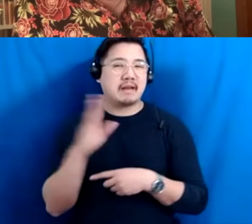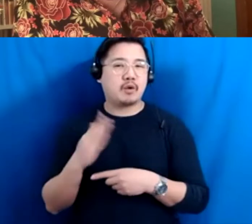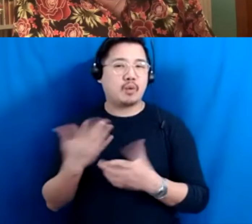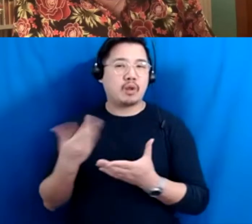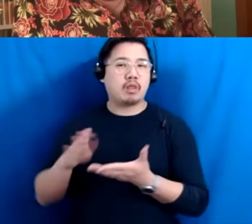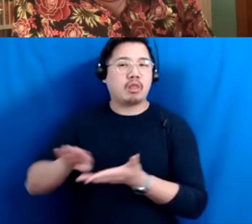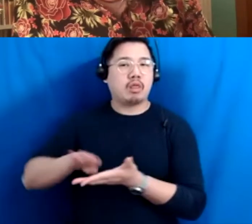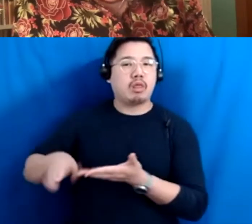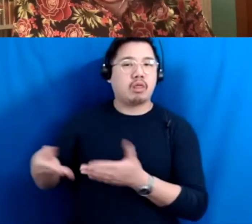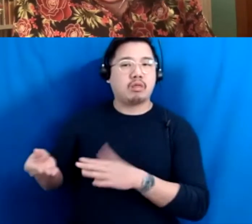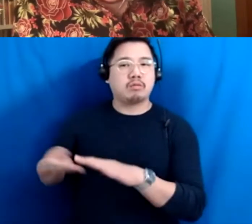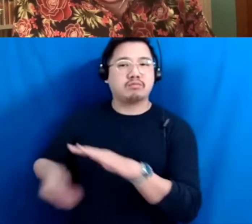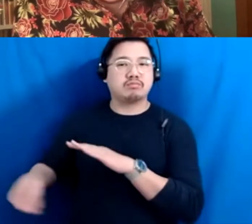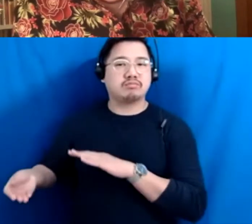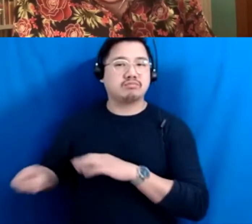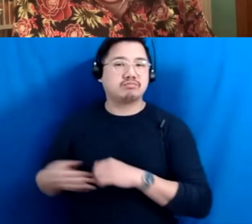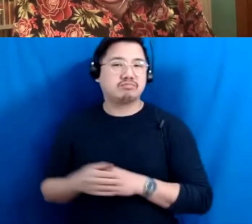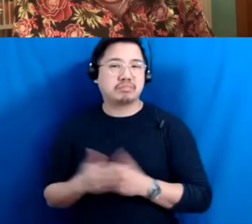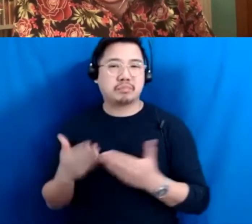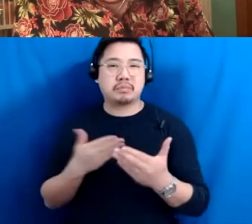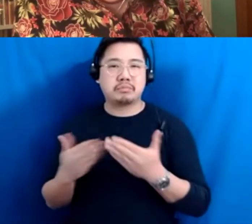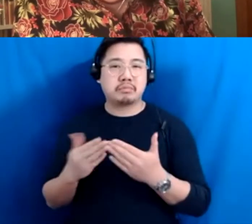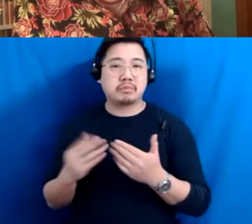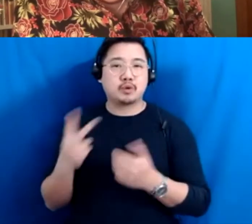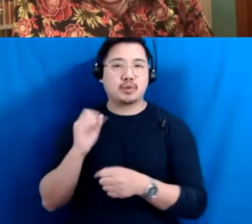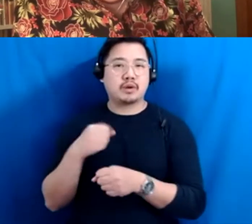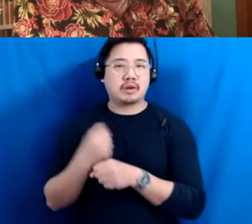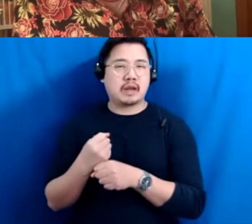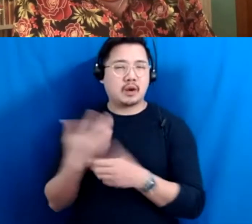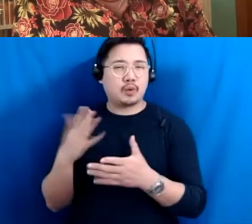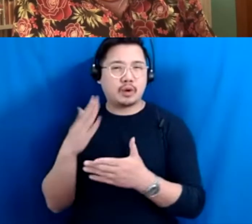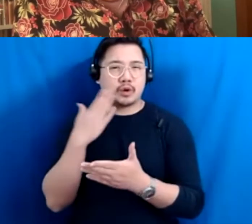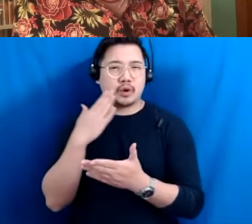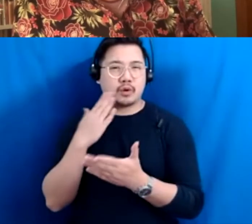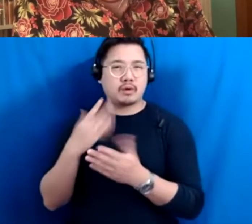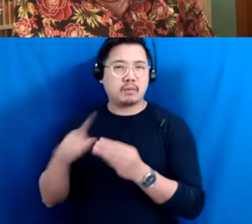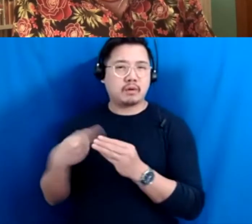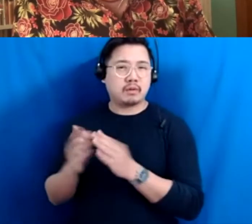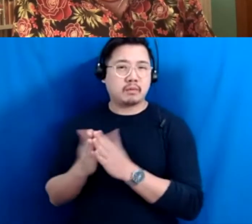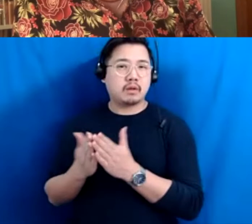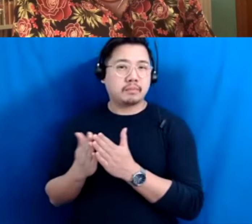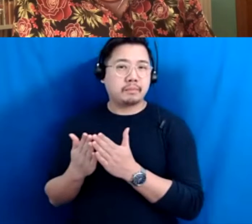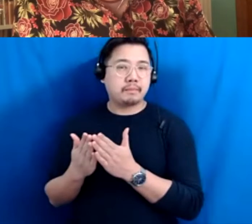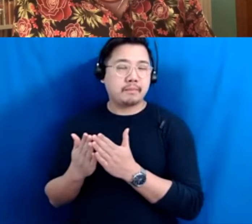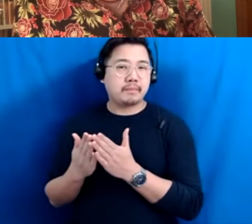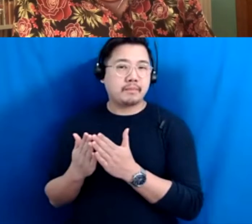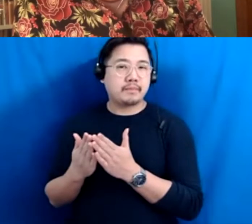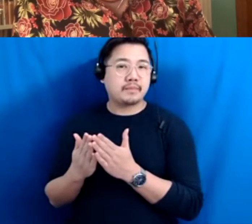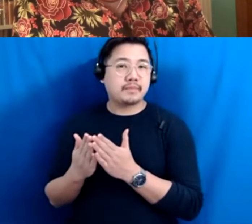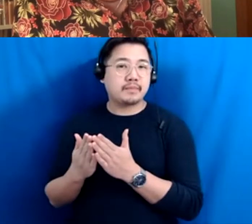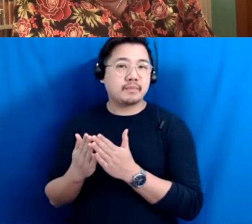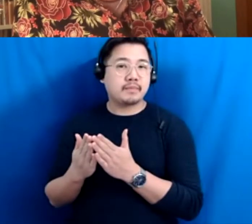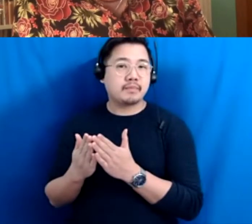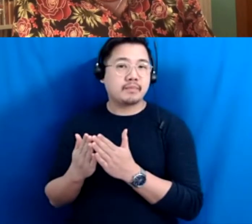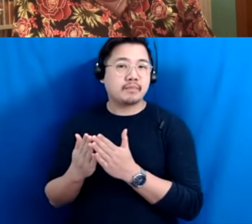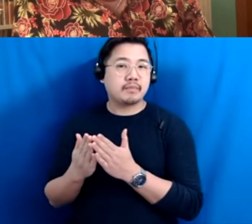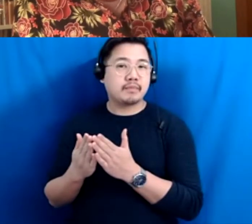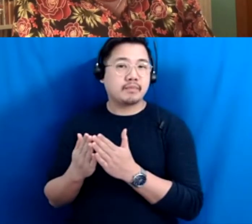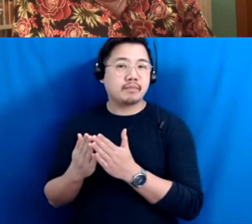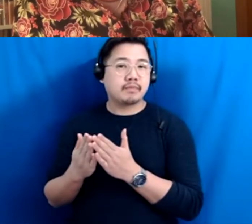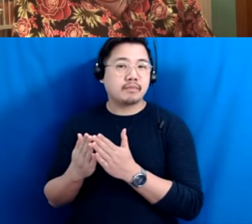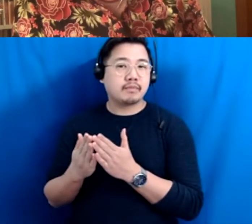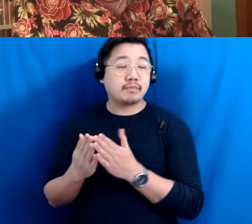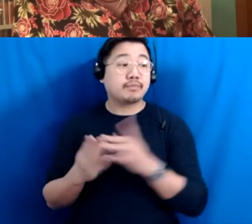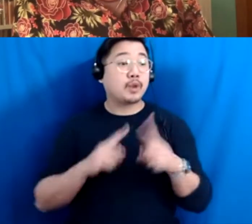say, 2 years of knowing what it was. When I first knew I was writing an homage to